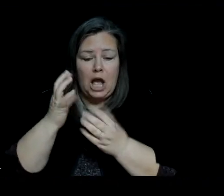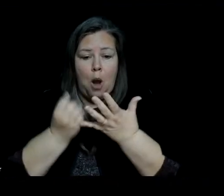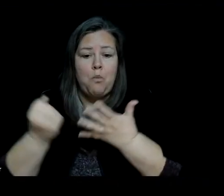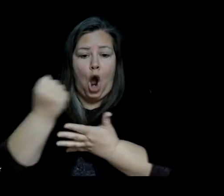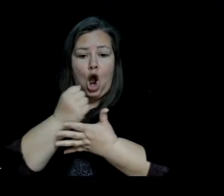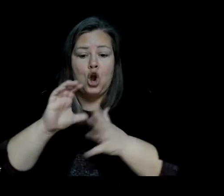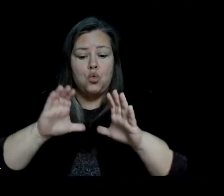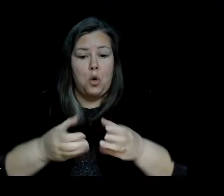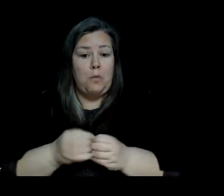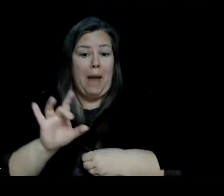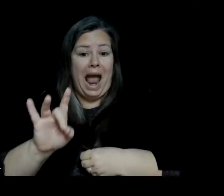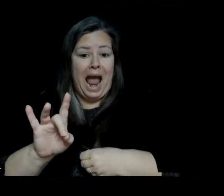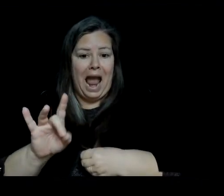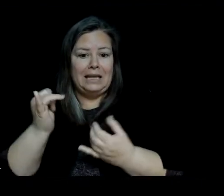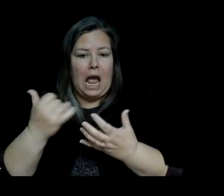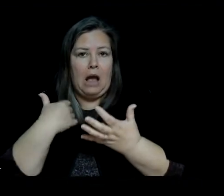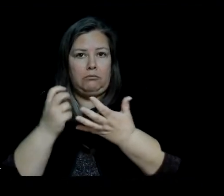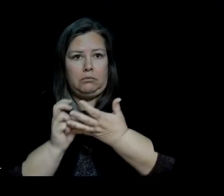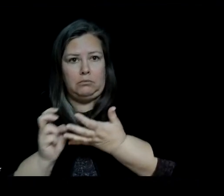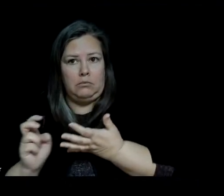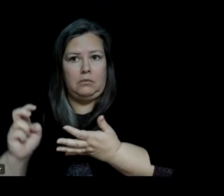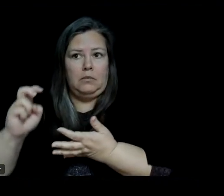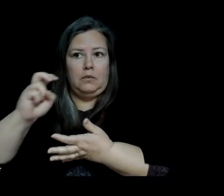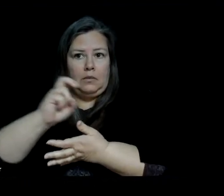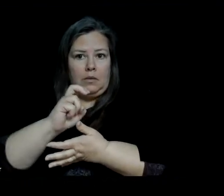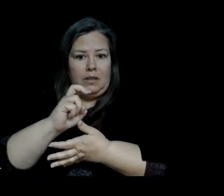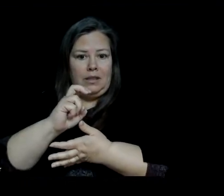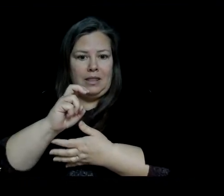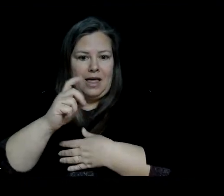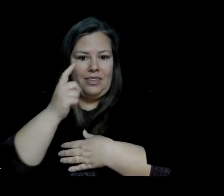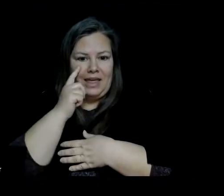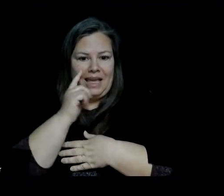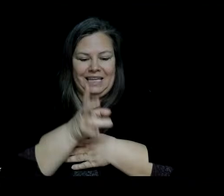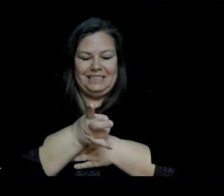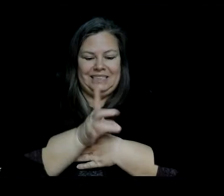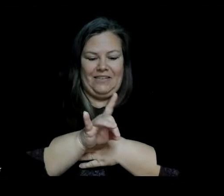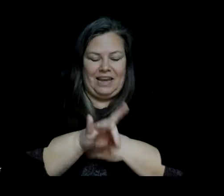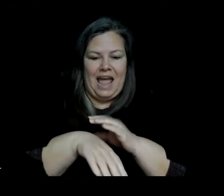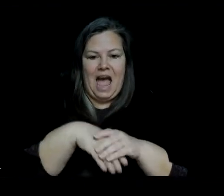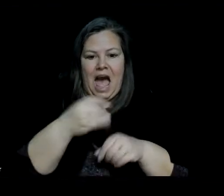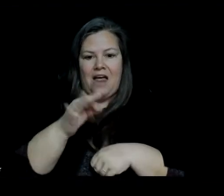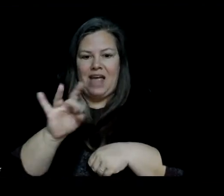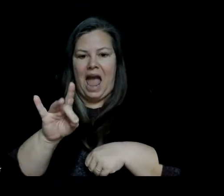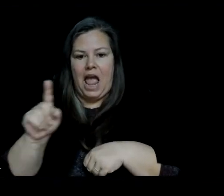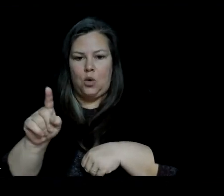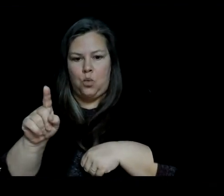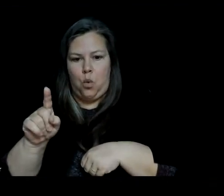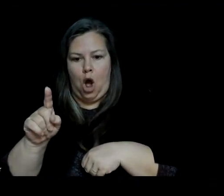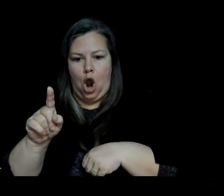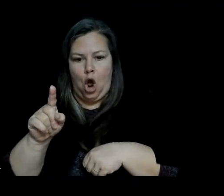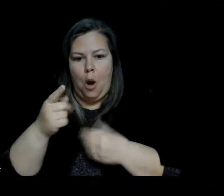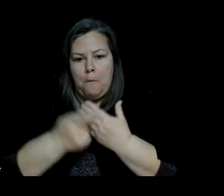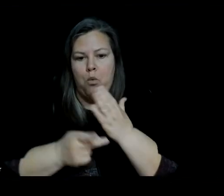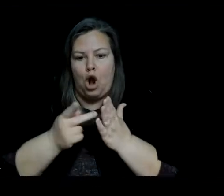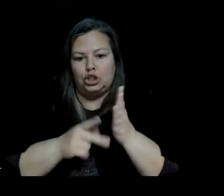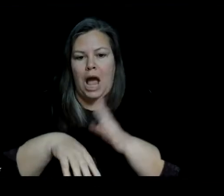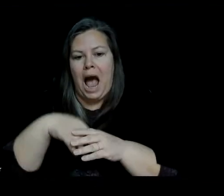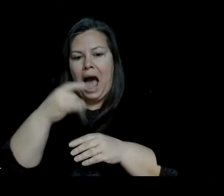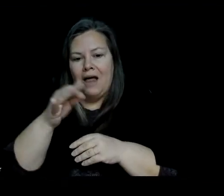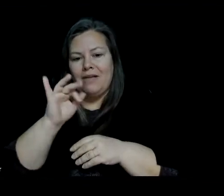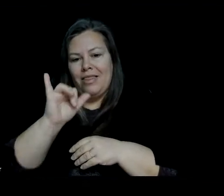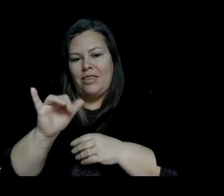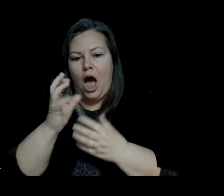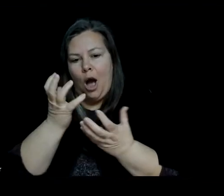8. They are now number, I believe, 78 of 81 projects in priority group 1 for the federal